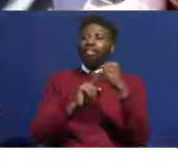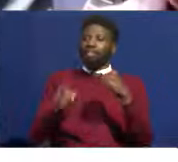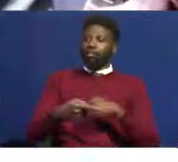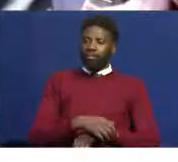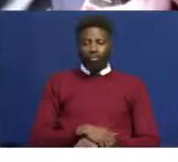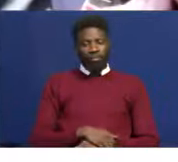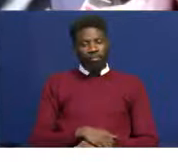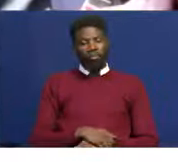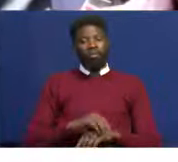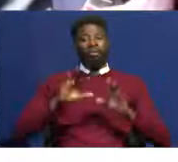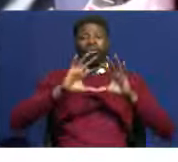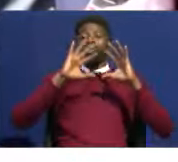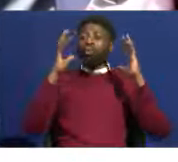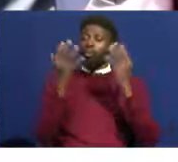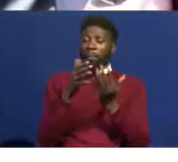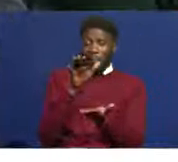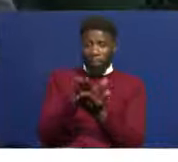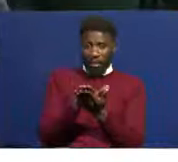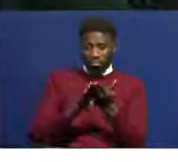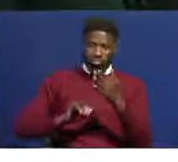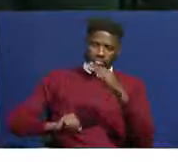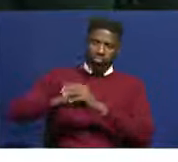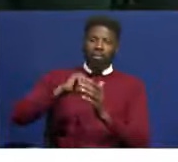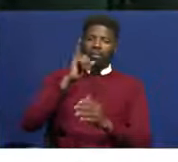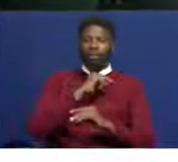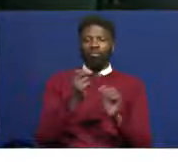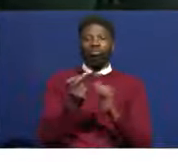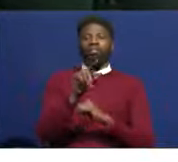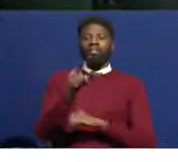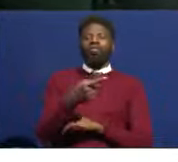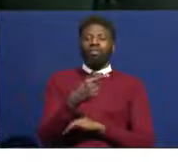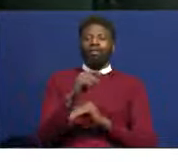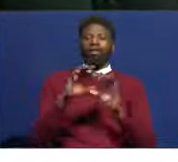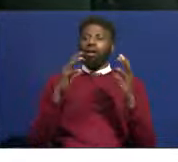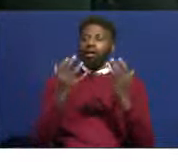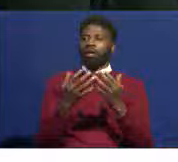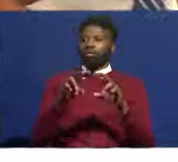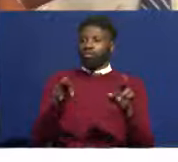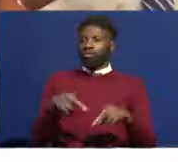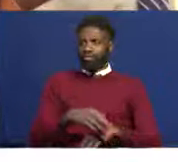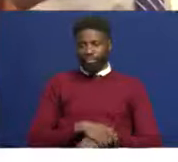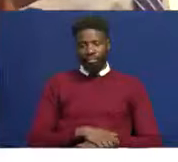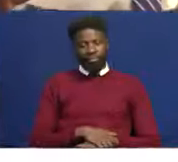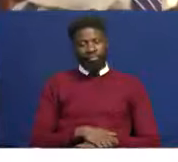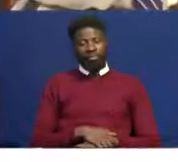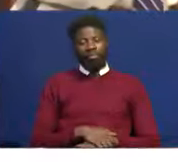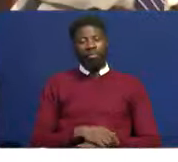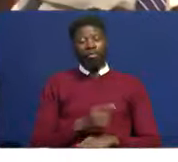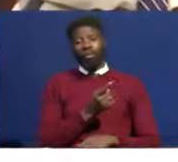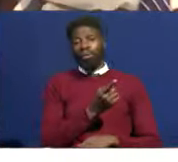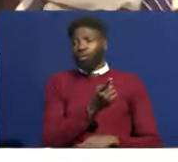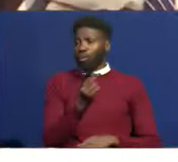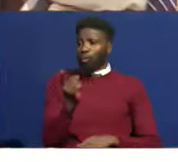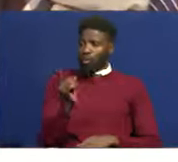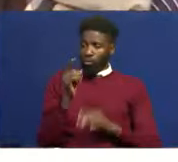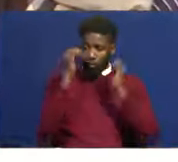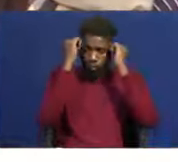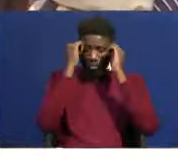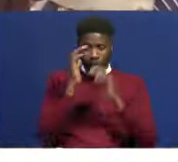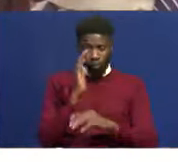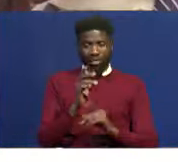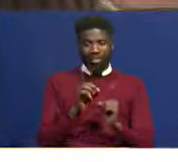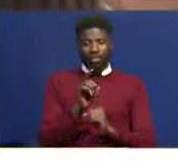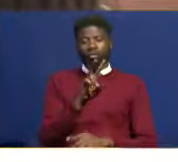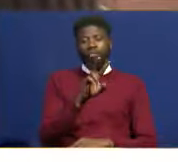Bank to do 12,000 classrooms. According to the school calendar, all Kenyan secondary schools are scheduled to break for holiday from